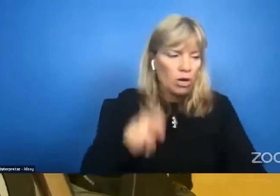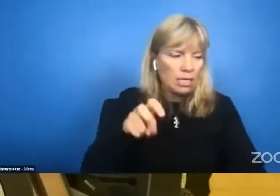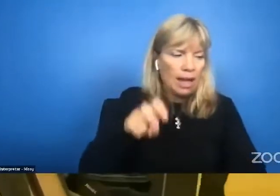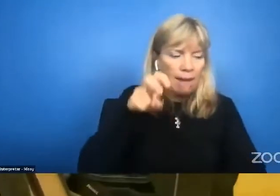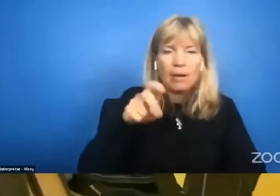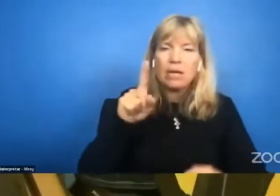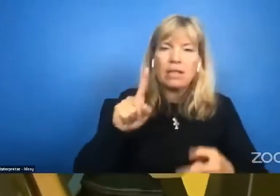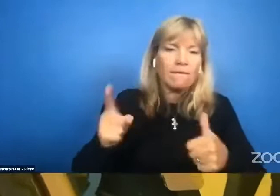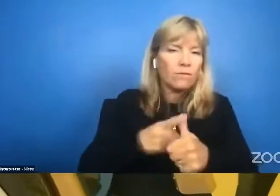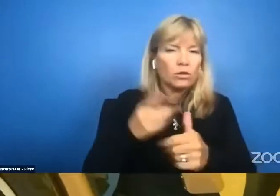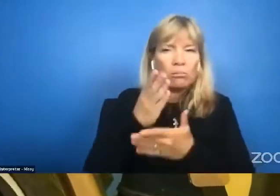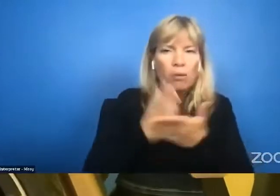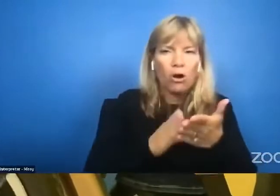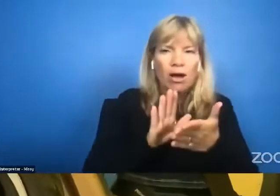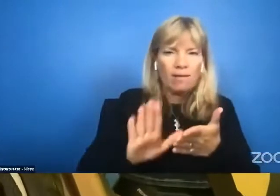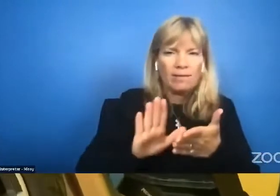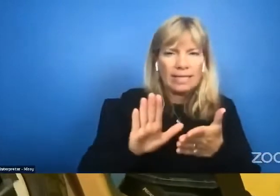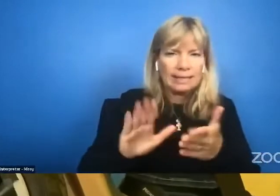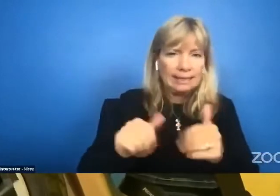challenge.